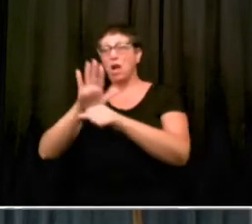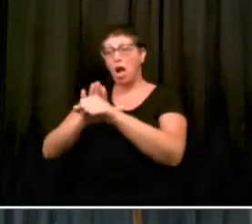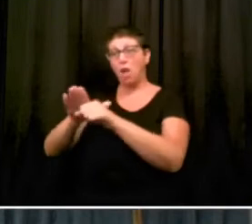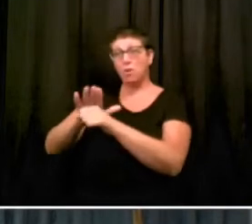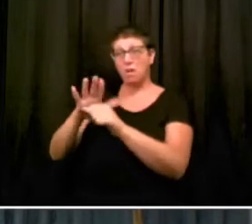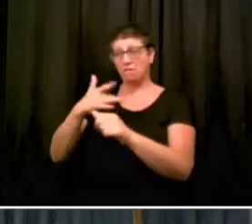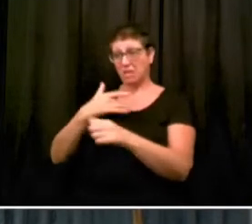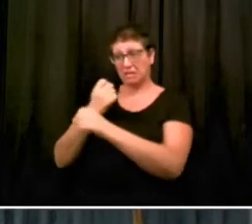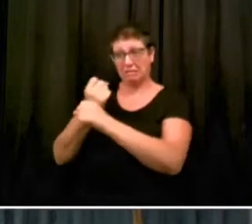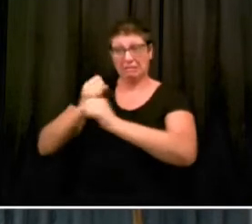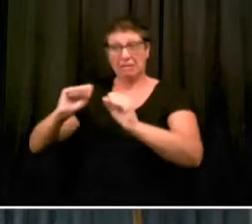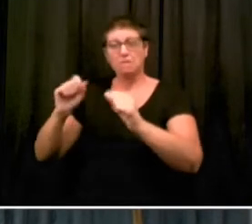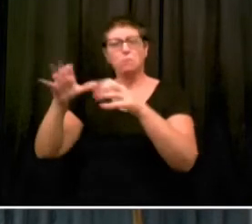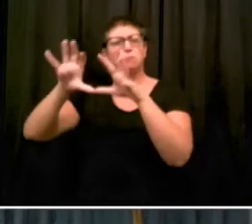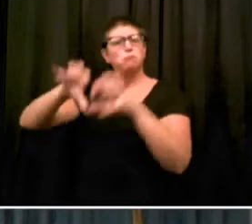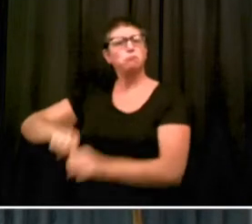Yoav.